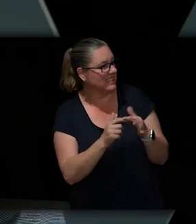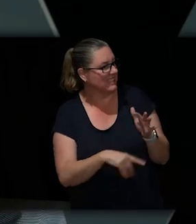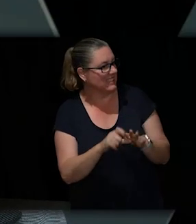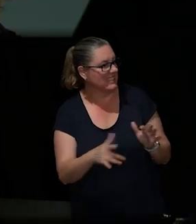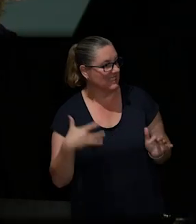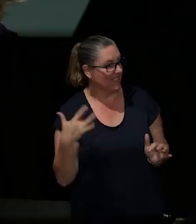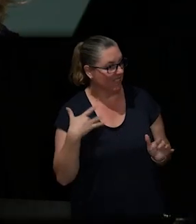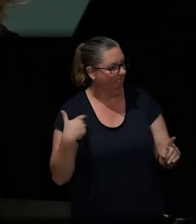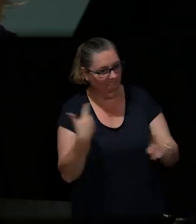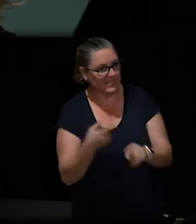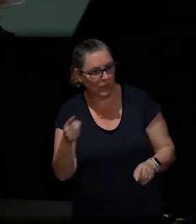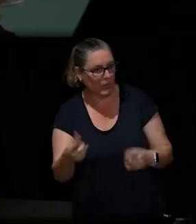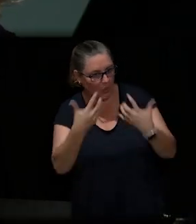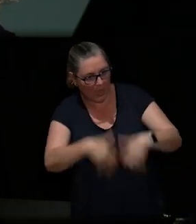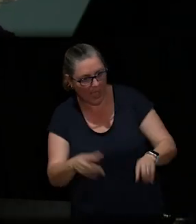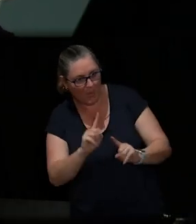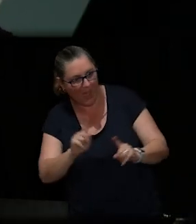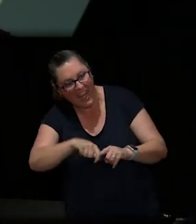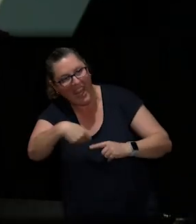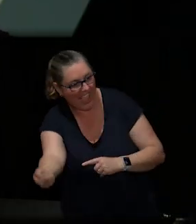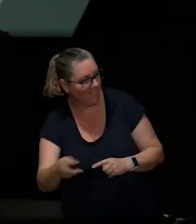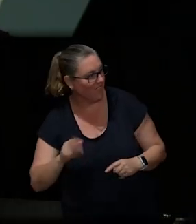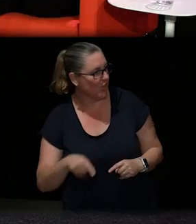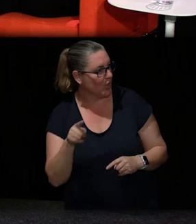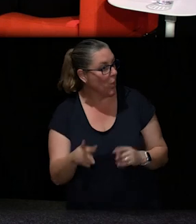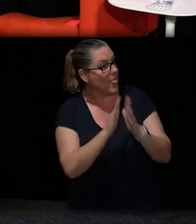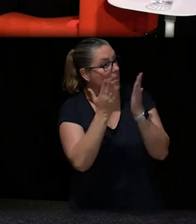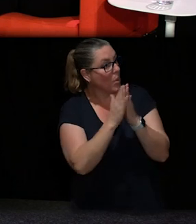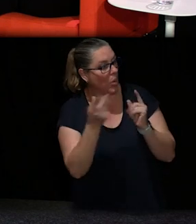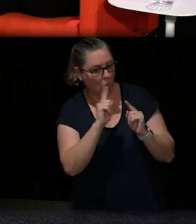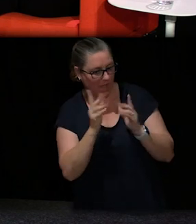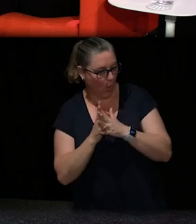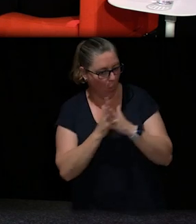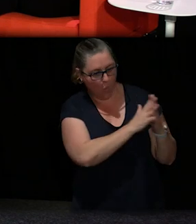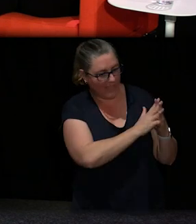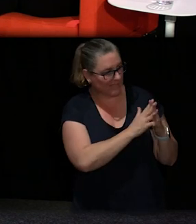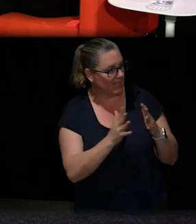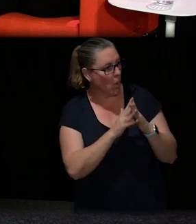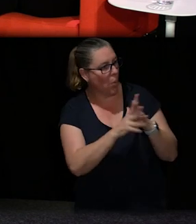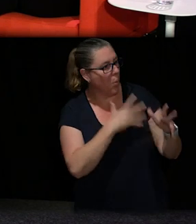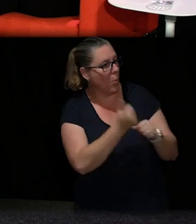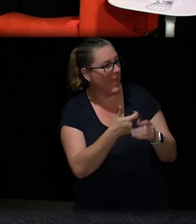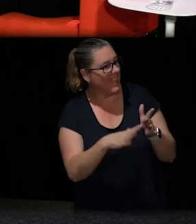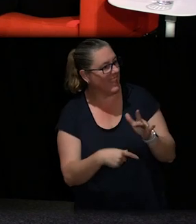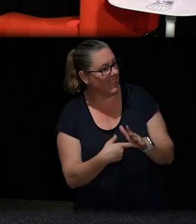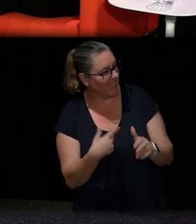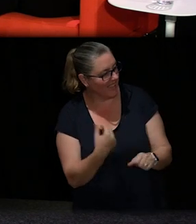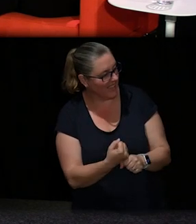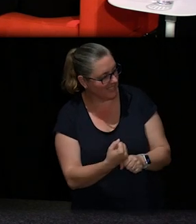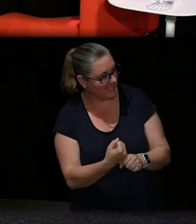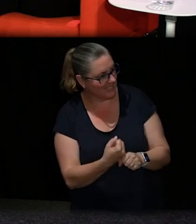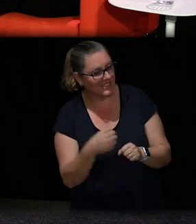And the book is West Winging It, My Time in President Obama's White House. It really